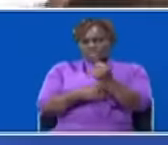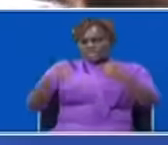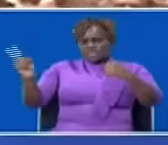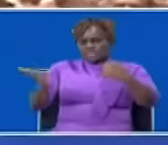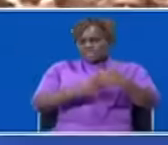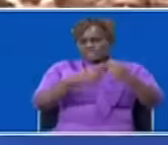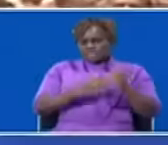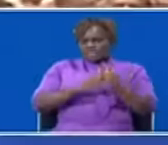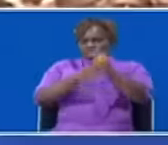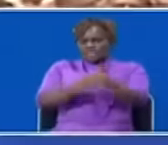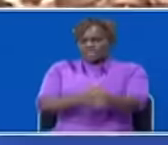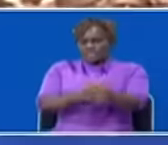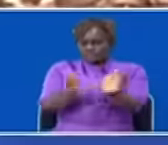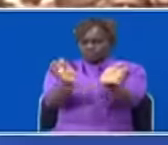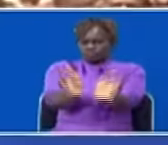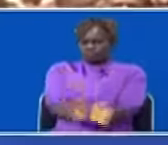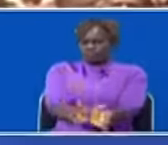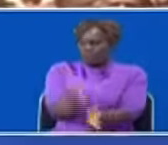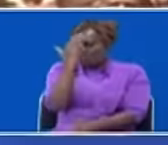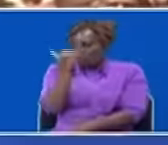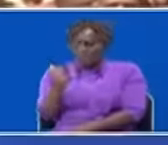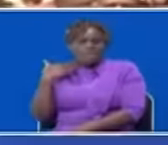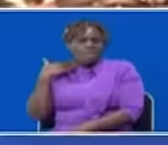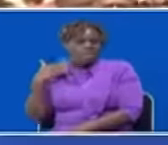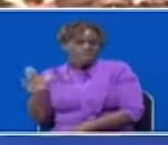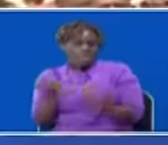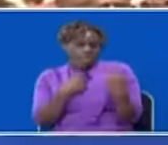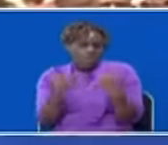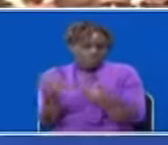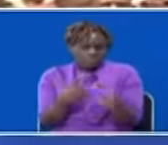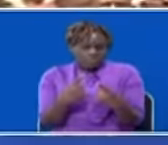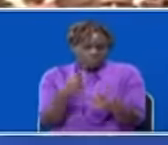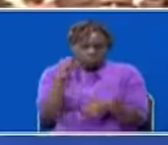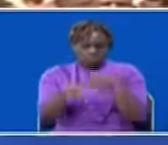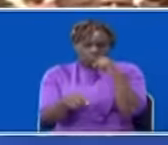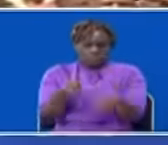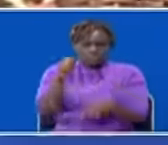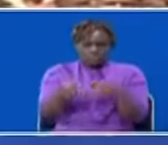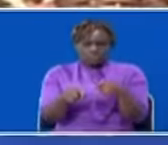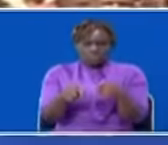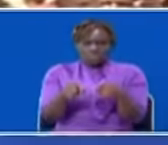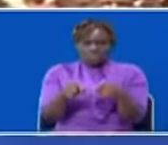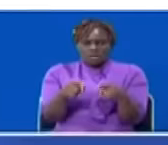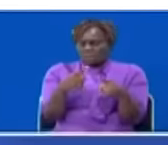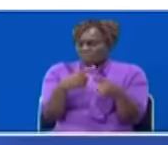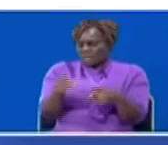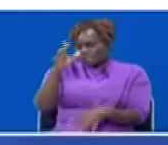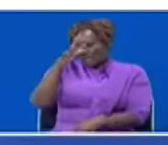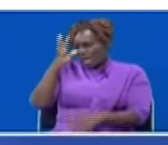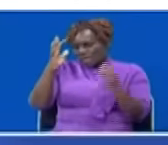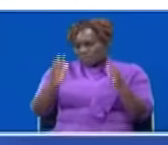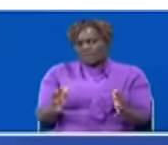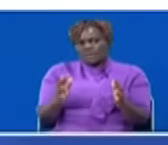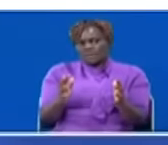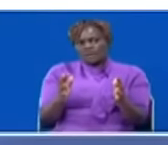legislators were among those arrested over claims of hate speech, maintained that the charges against them were just but a fabrication. Na kazi